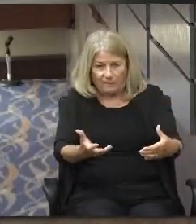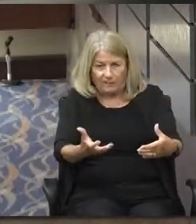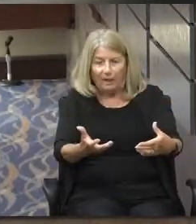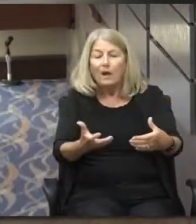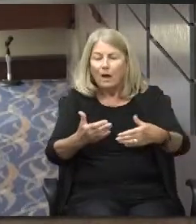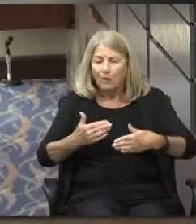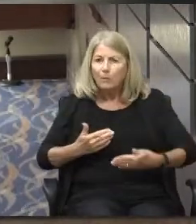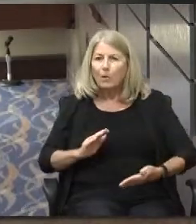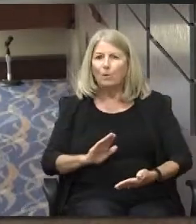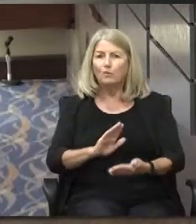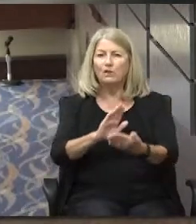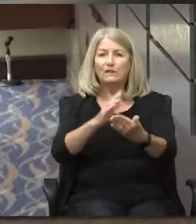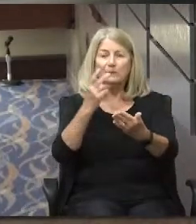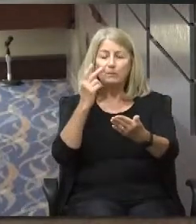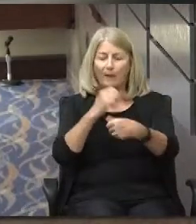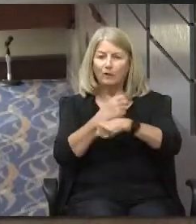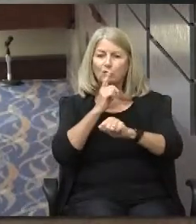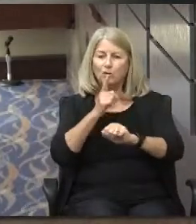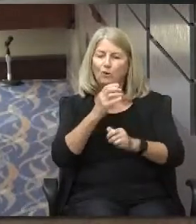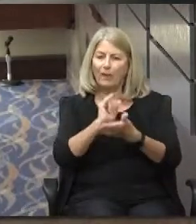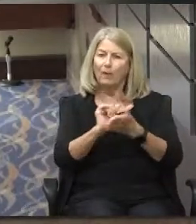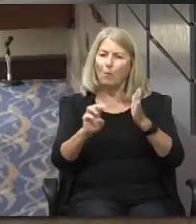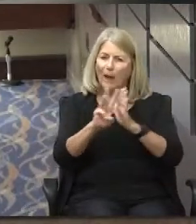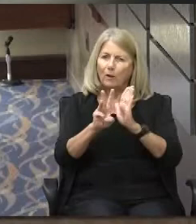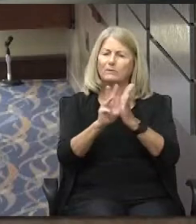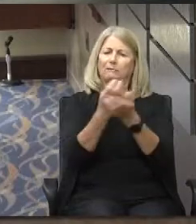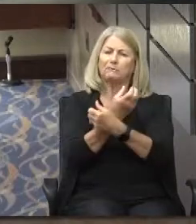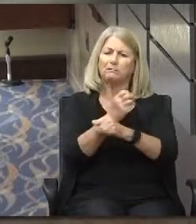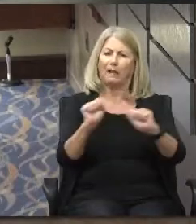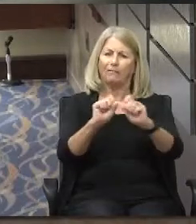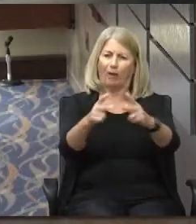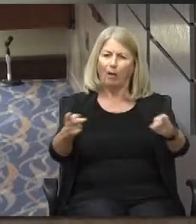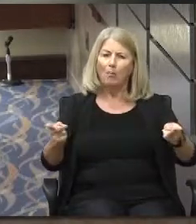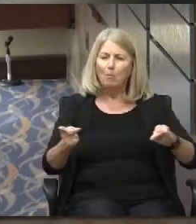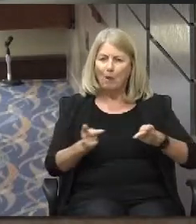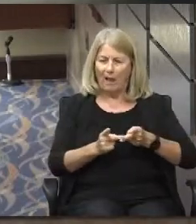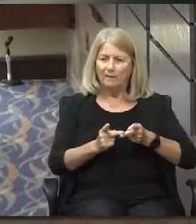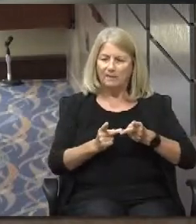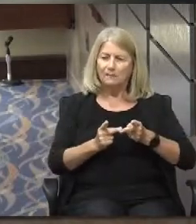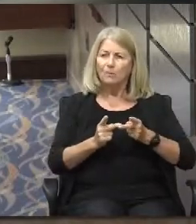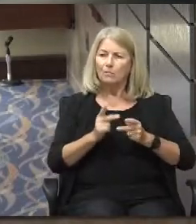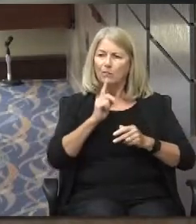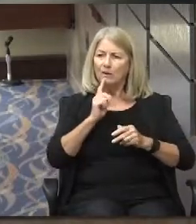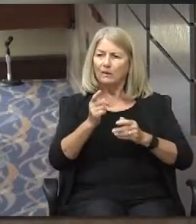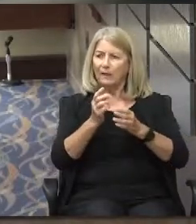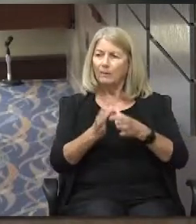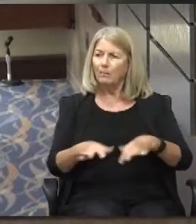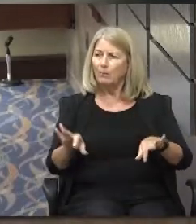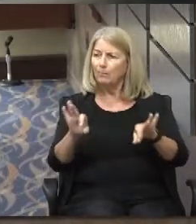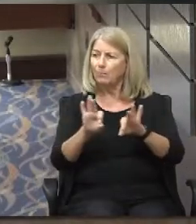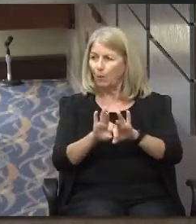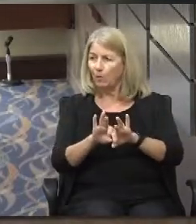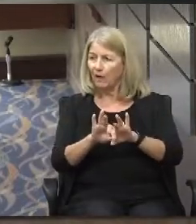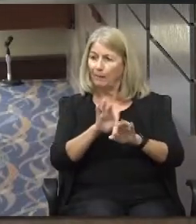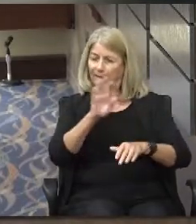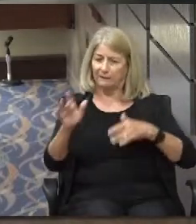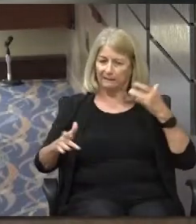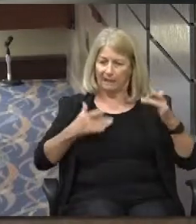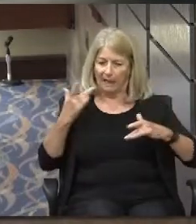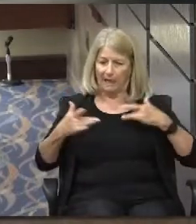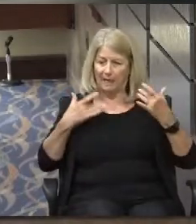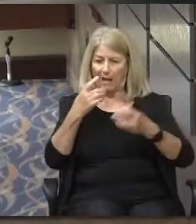have good personnel is critical for that, the right numbers of people. But I see Susie March in the audience today and excited about